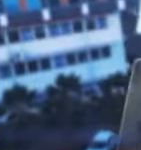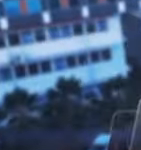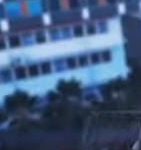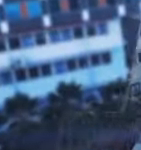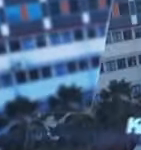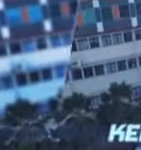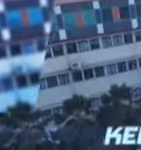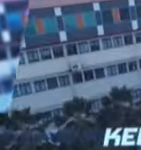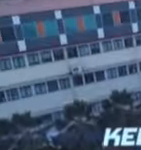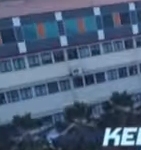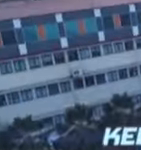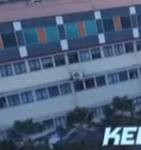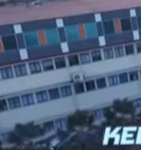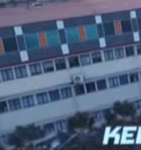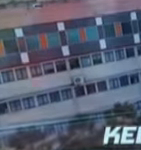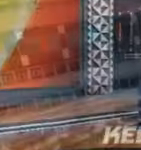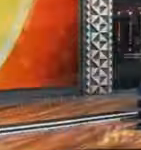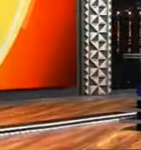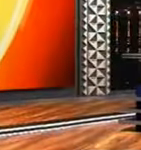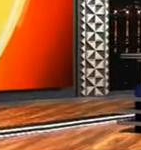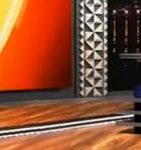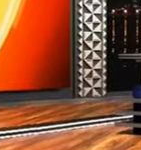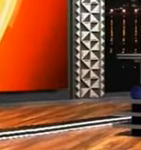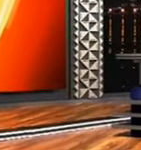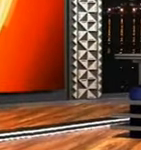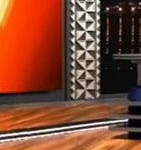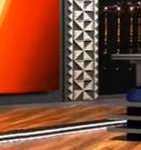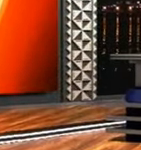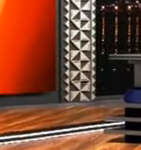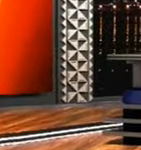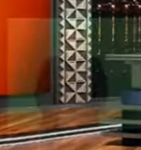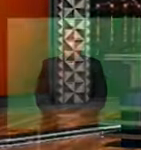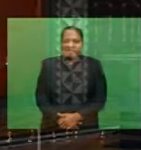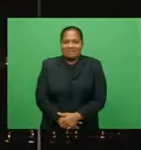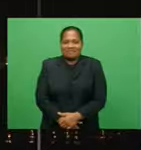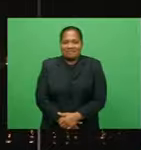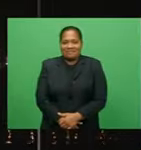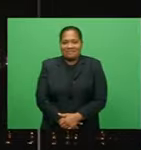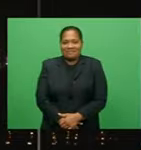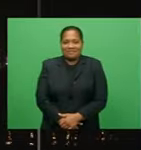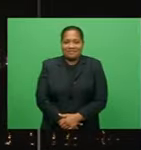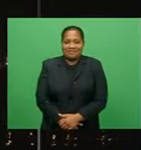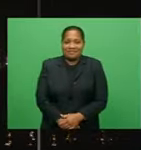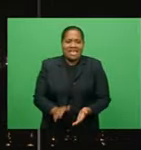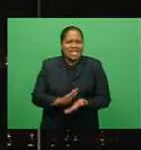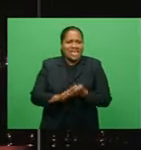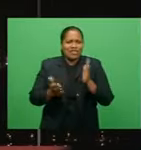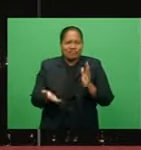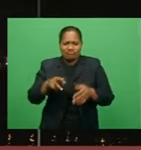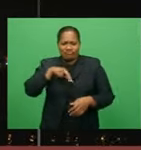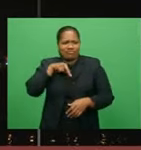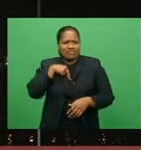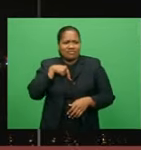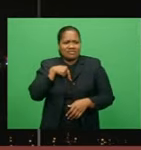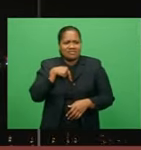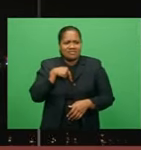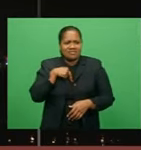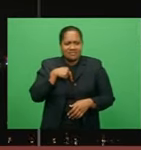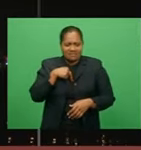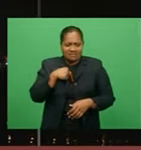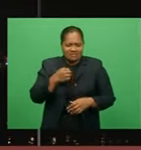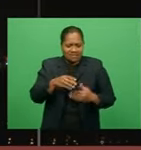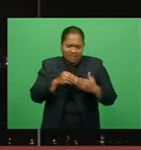From the studios of FBC Suva, Jackie Smith. Hindu religious leaders have expressed dismay